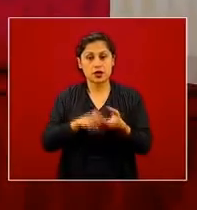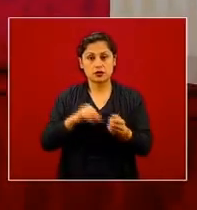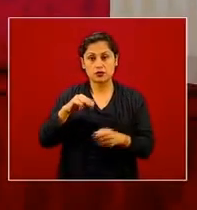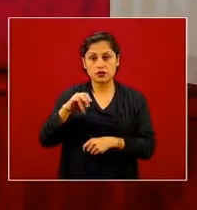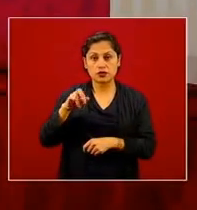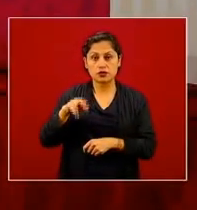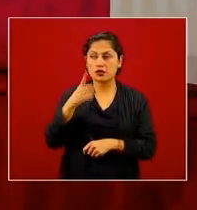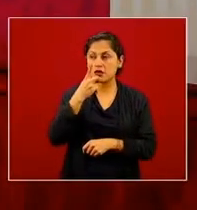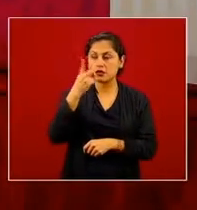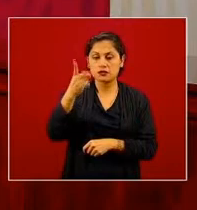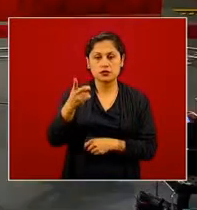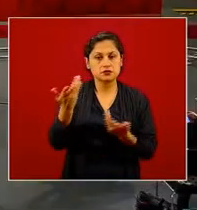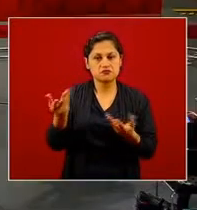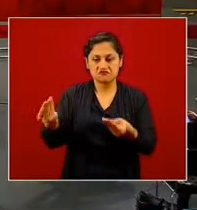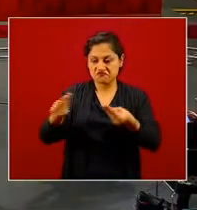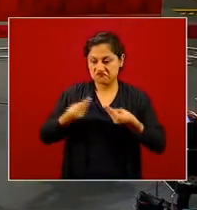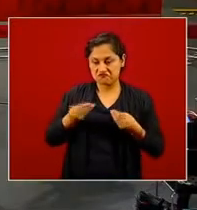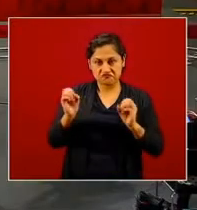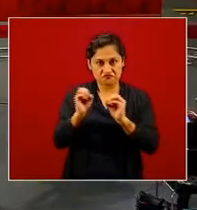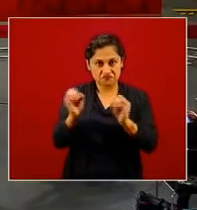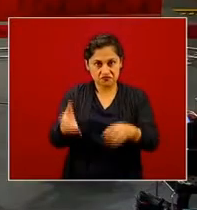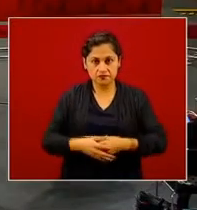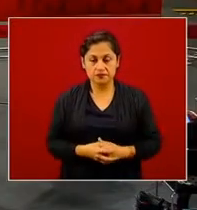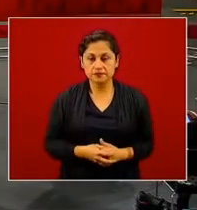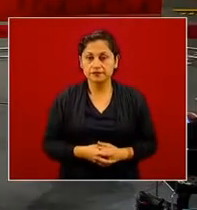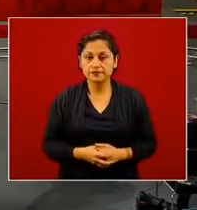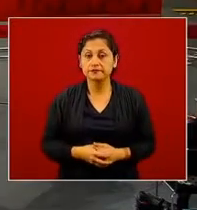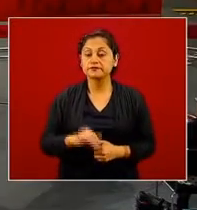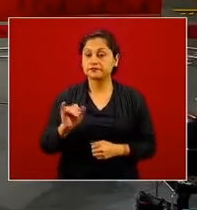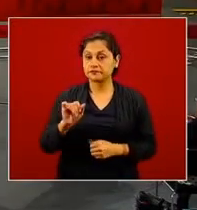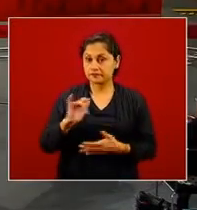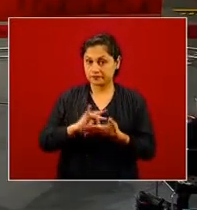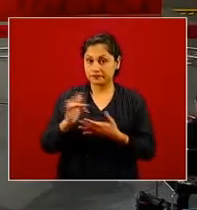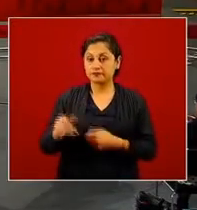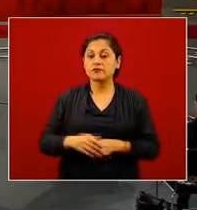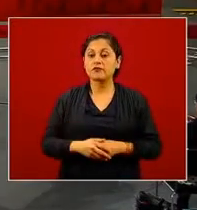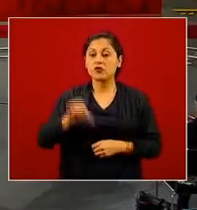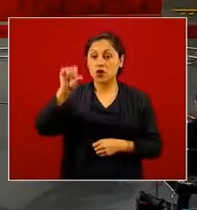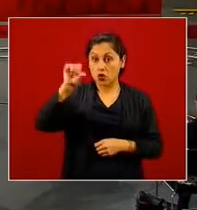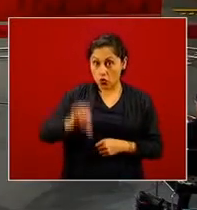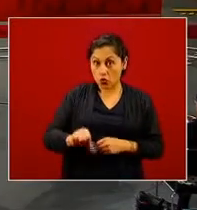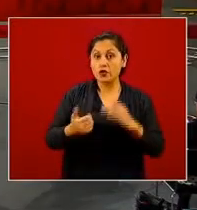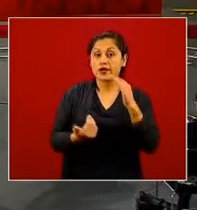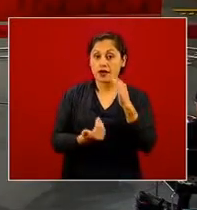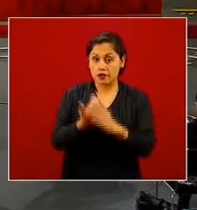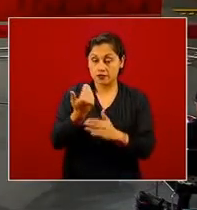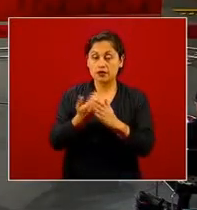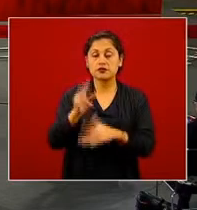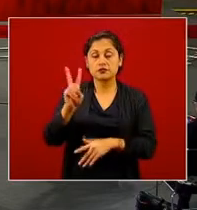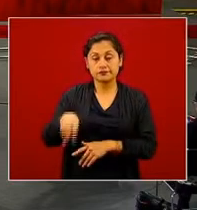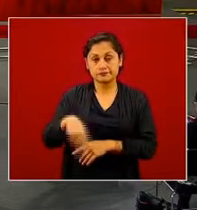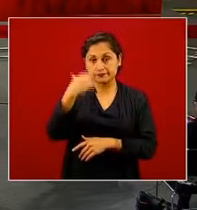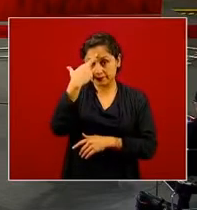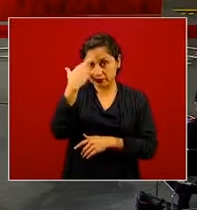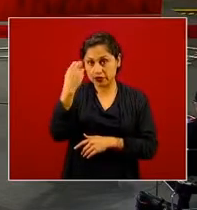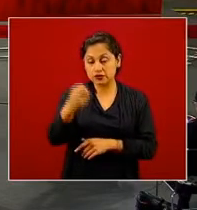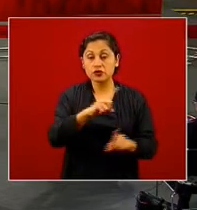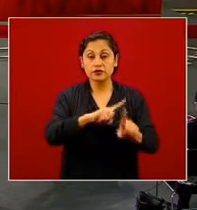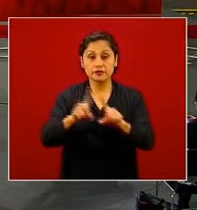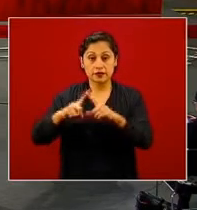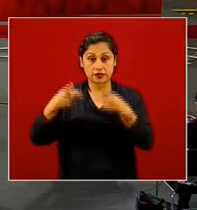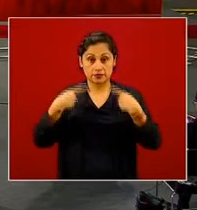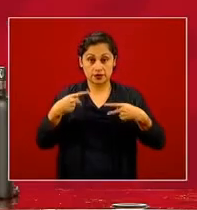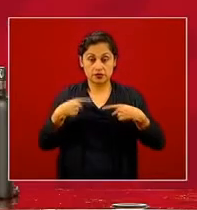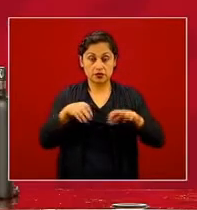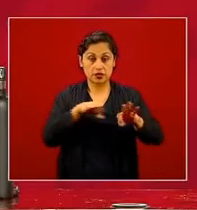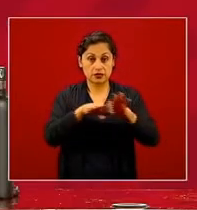expressing that they don't have the supplies, the medical supplies that they need. So with this last question, I'd like to start.